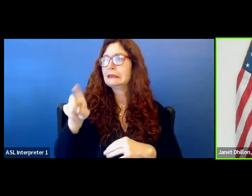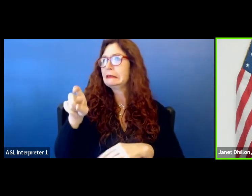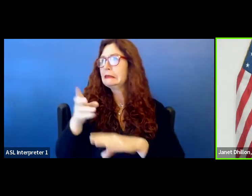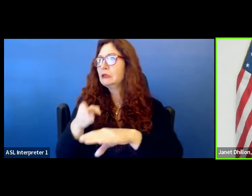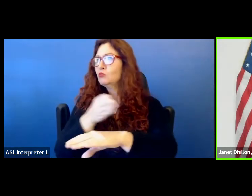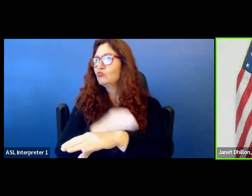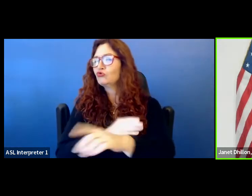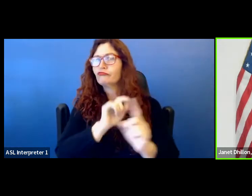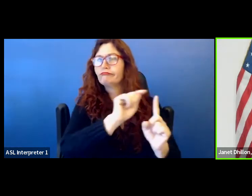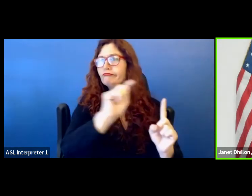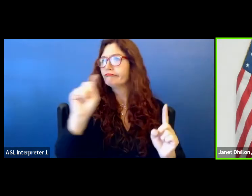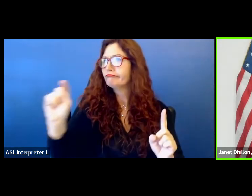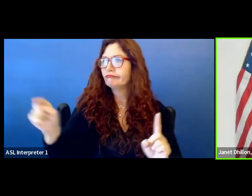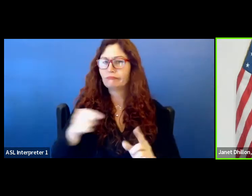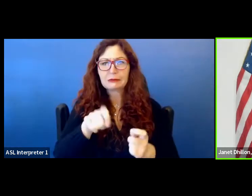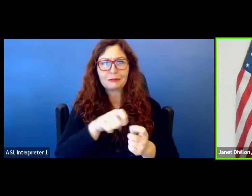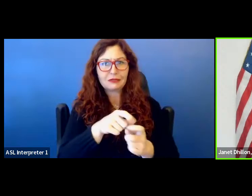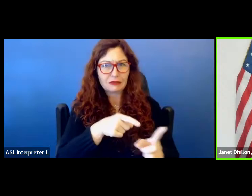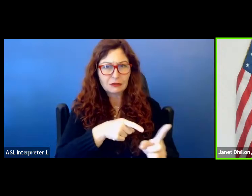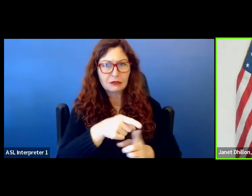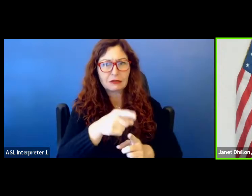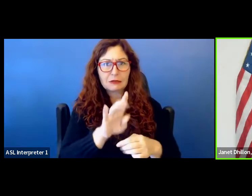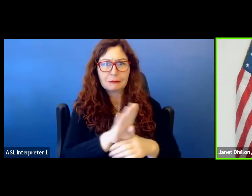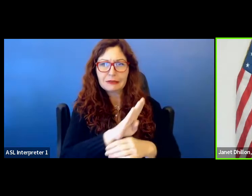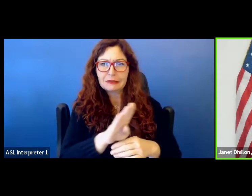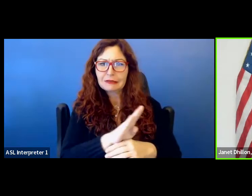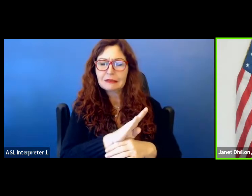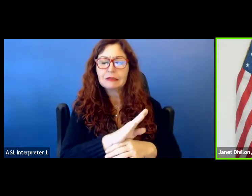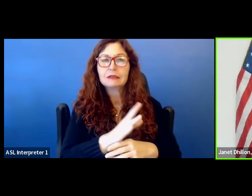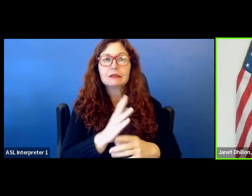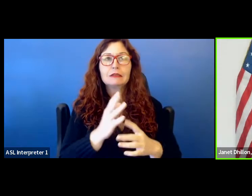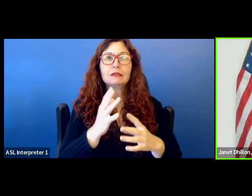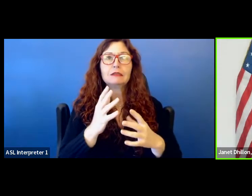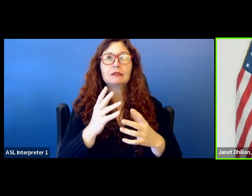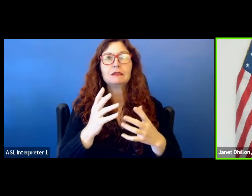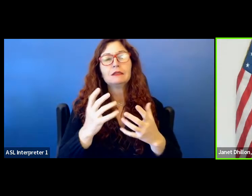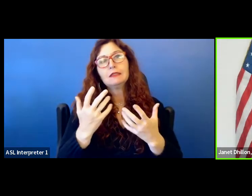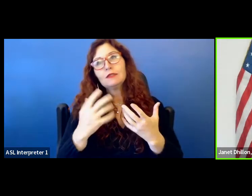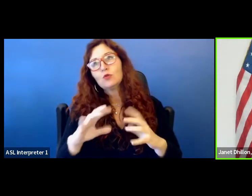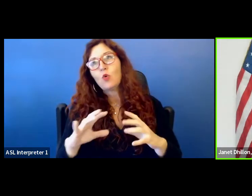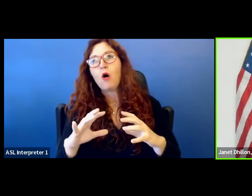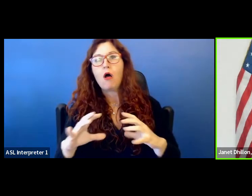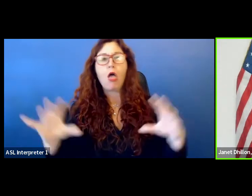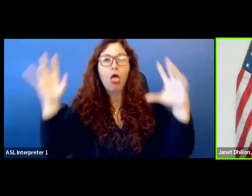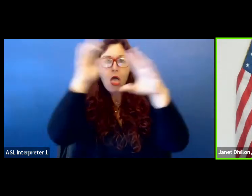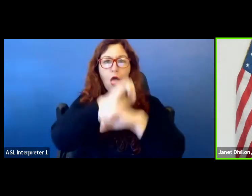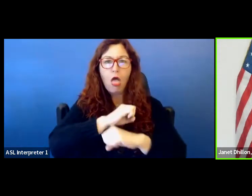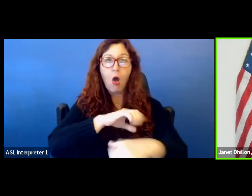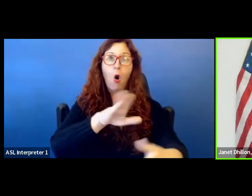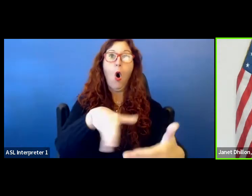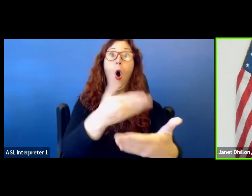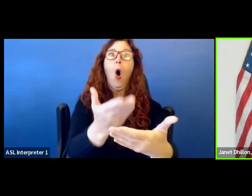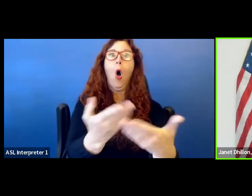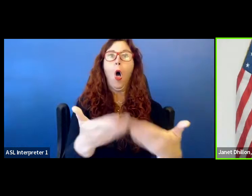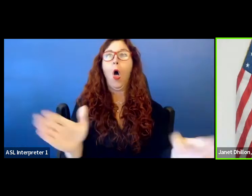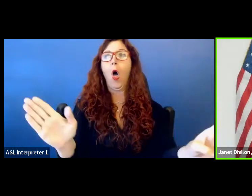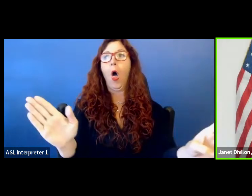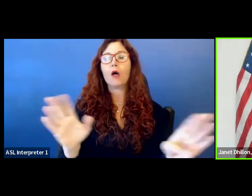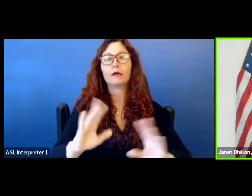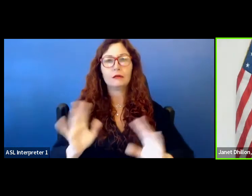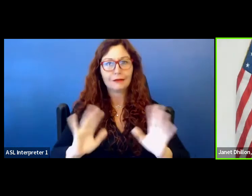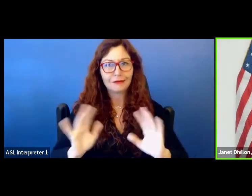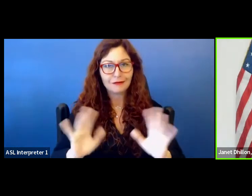industry i don't want to paint too broad of a brush and i don't want to lose sight of the fact that there are many many many honorable